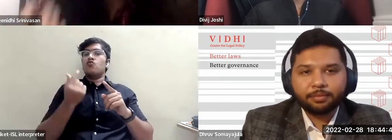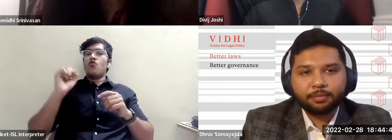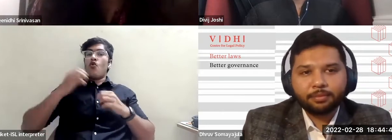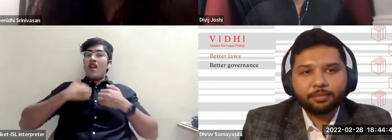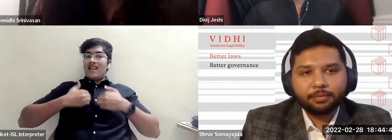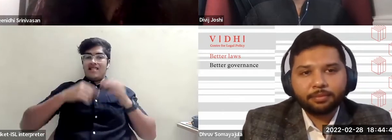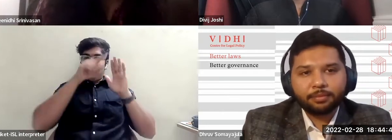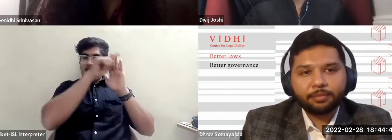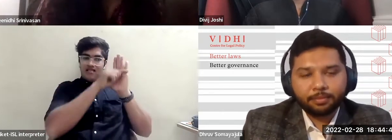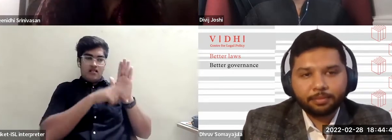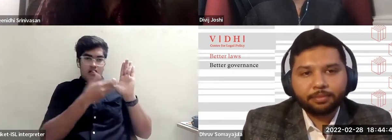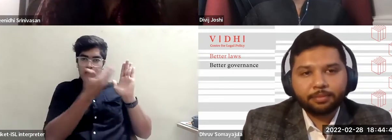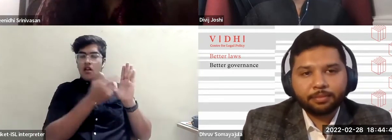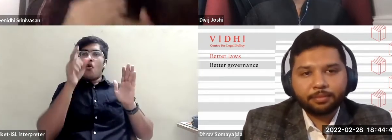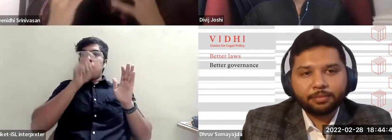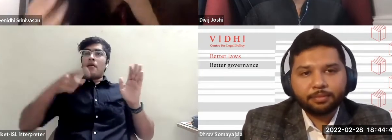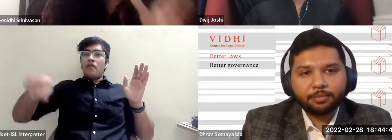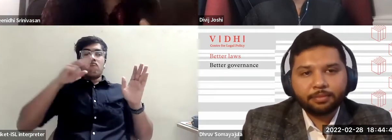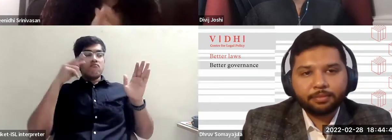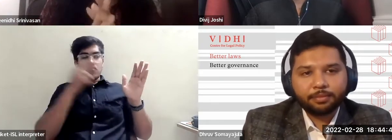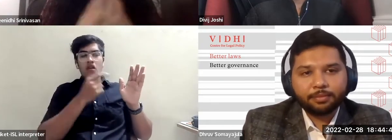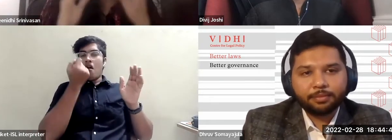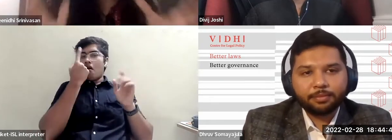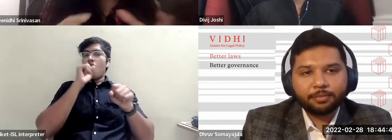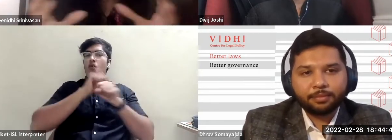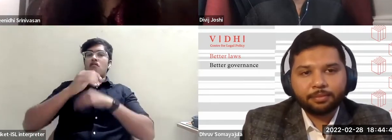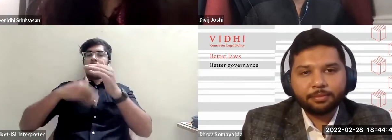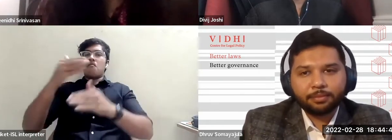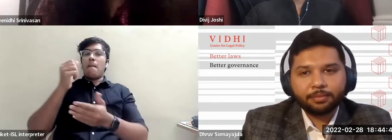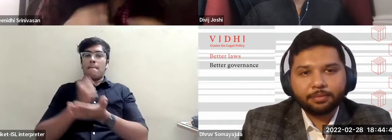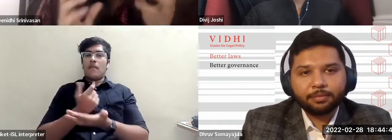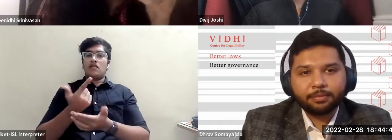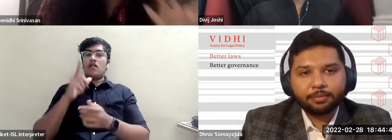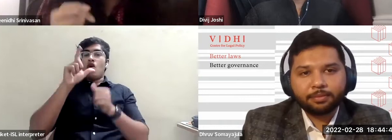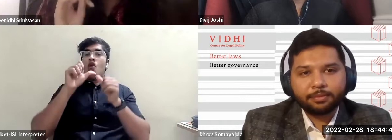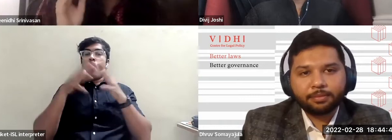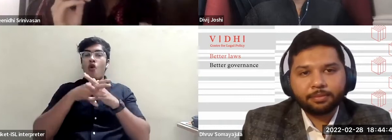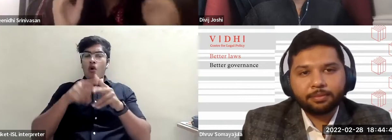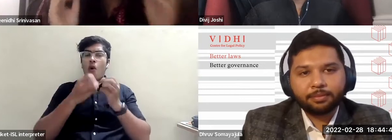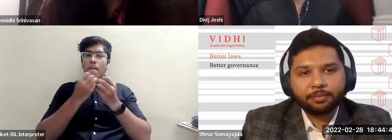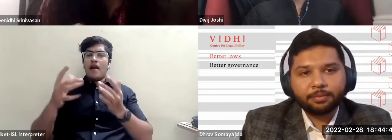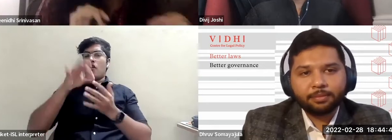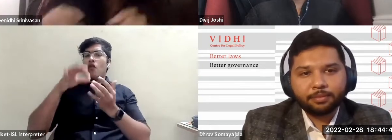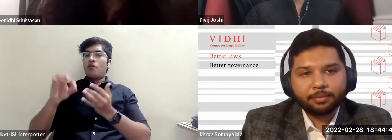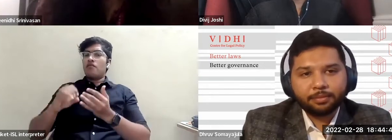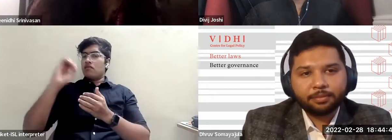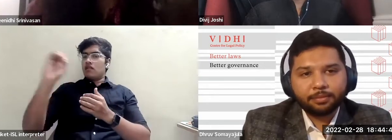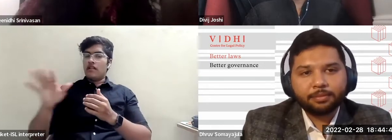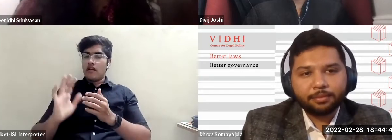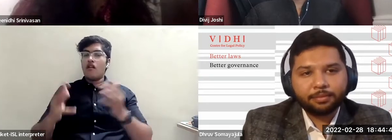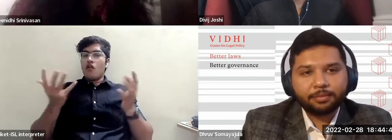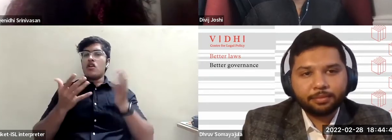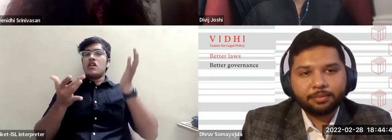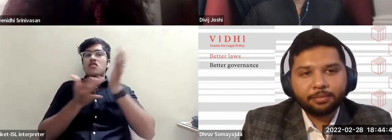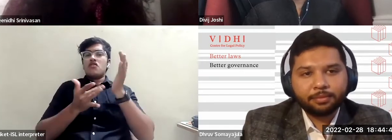of demonstrate that. I think the law also gives a lot of occasion for like, you know, there could be several technical violations of